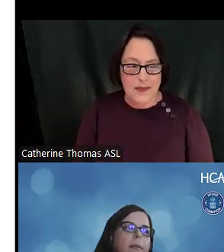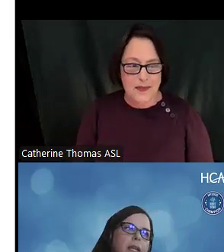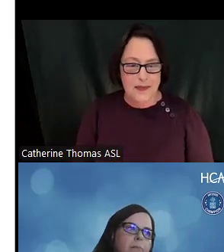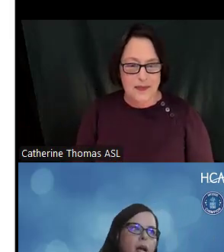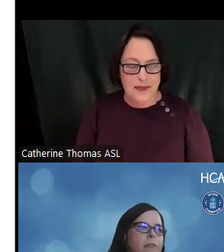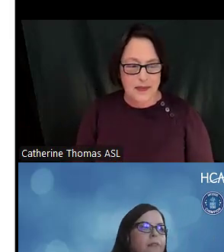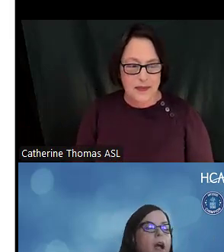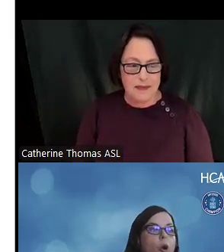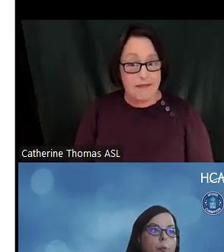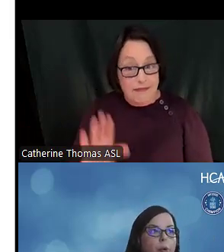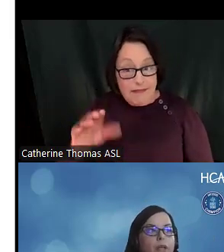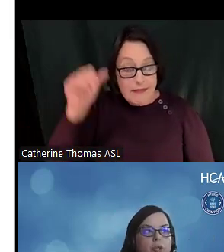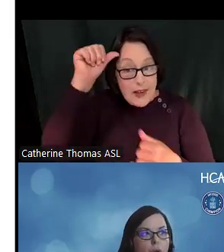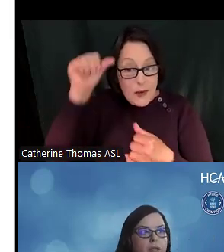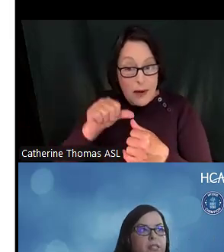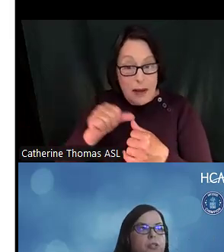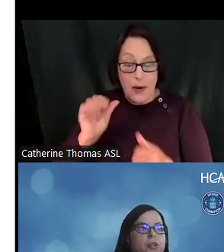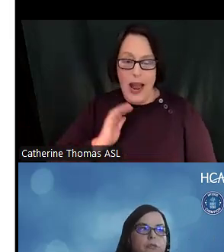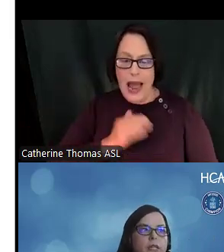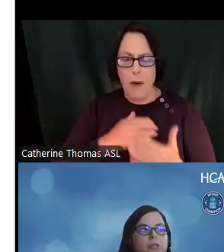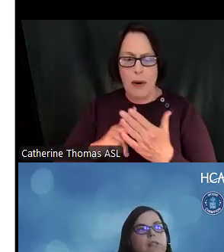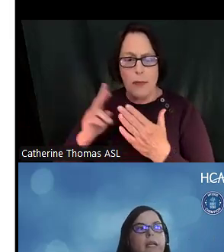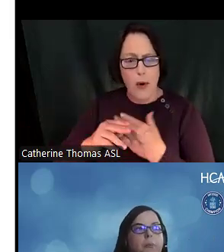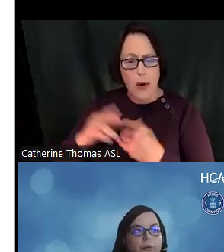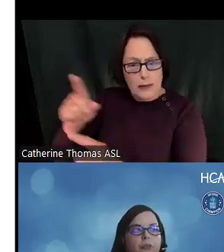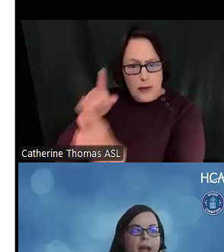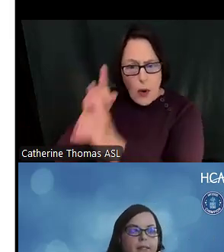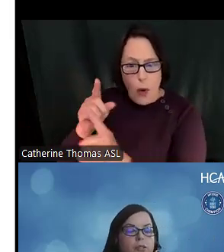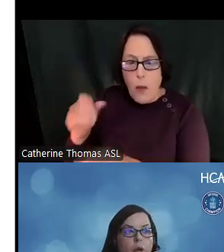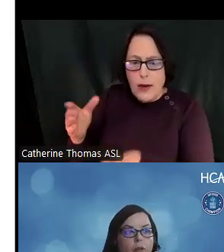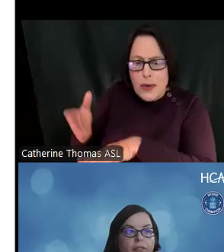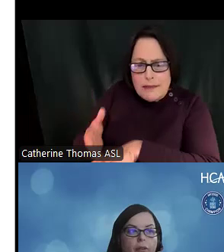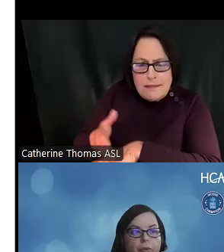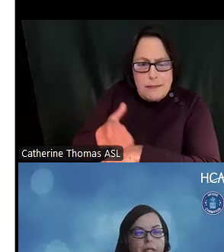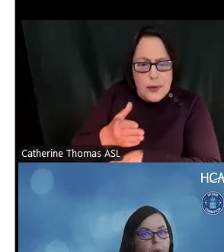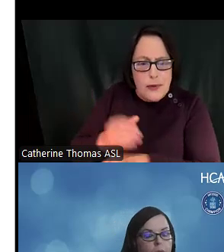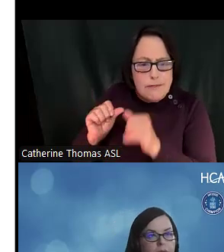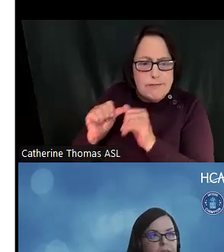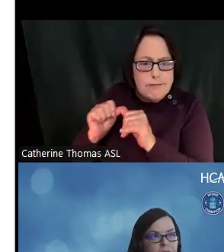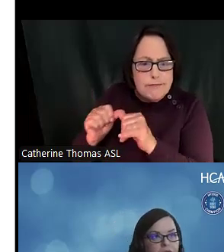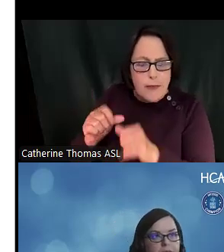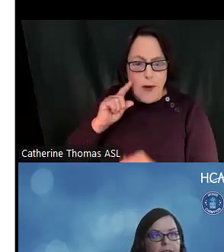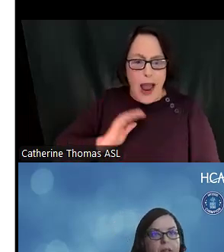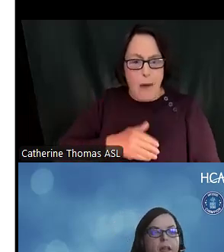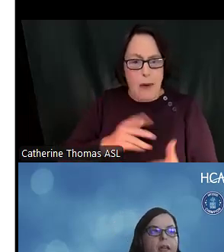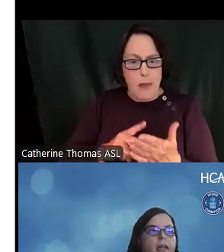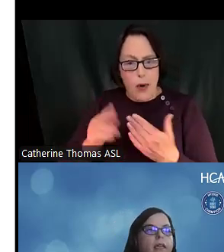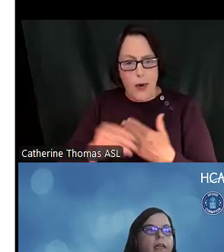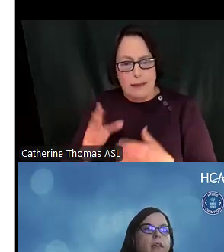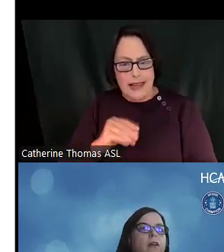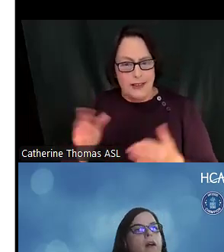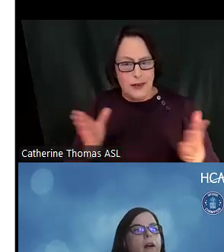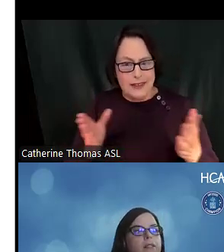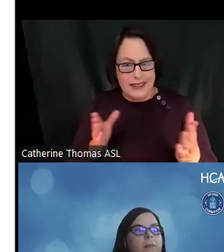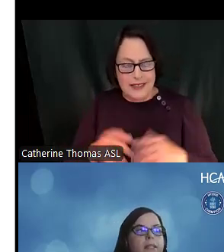So keeping in mind that our program's goal is to continuously improve access to healthcare authority programs and services,